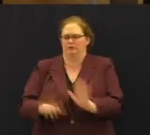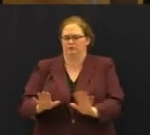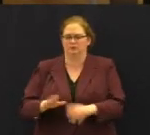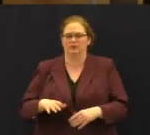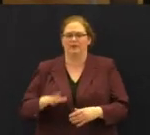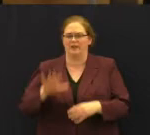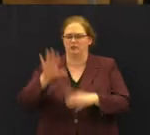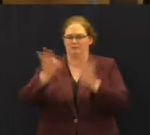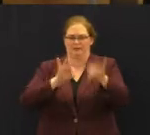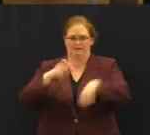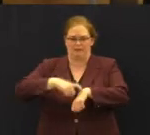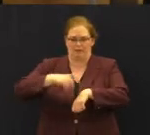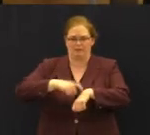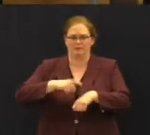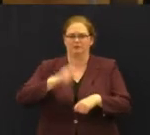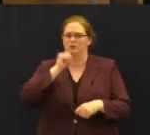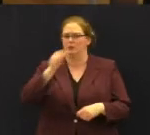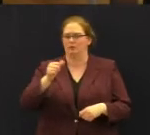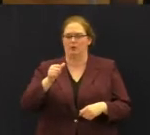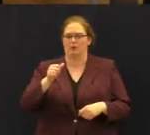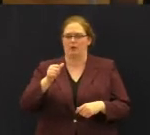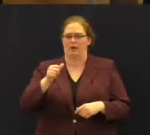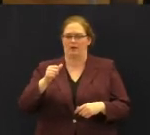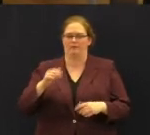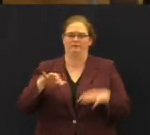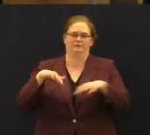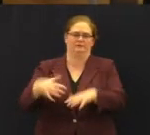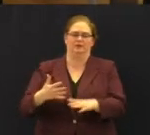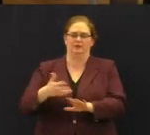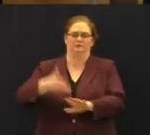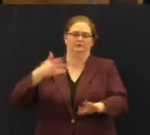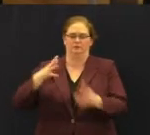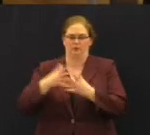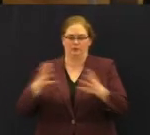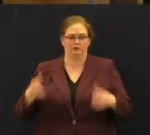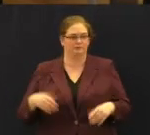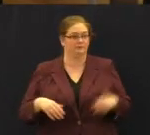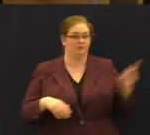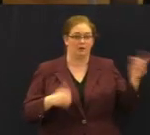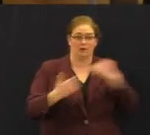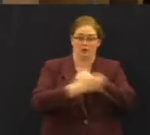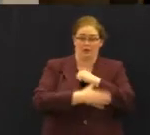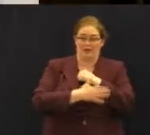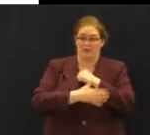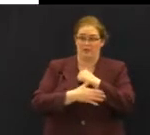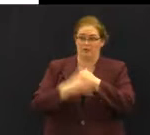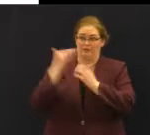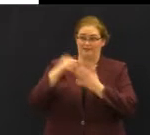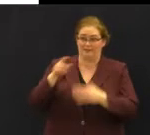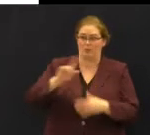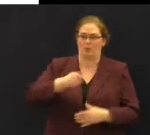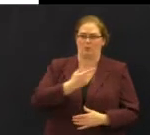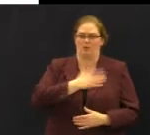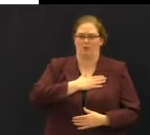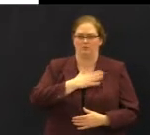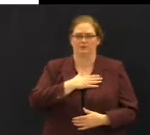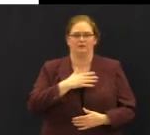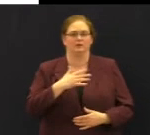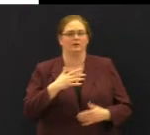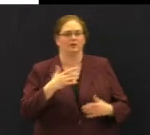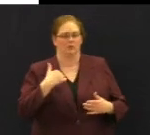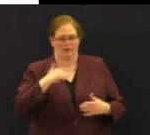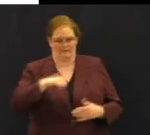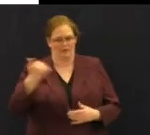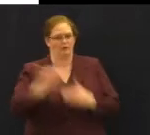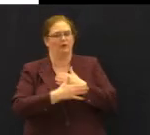time slot. That way we know how many people will be at the event and at the site at a time. Are the other counties also listed on there or just Bucks? Yeah, we have the